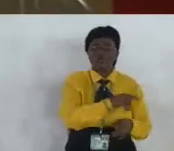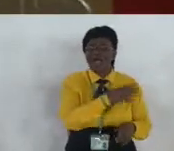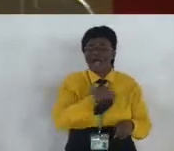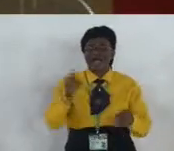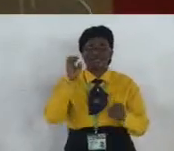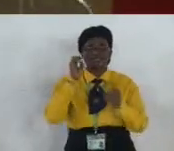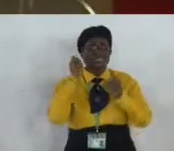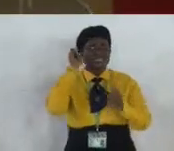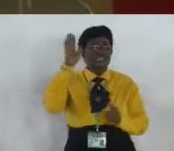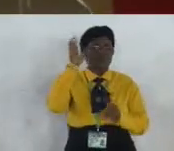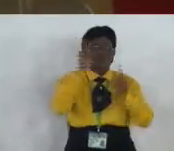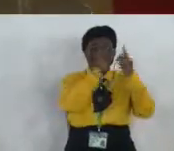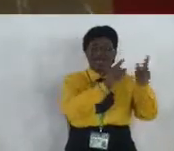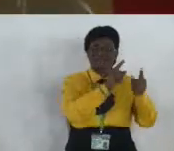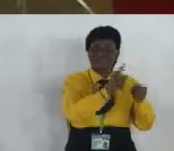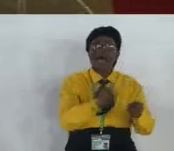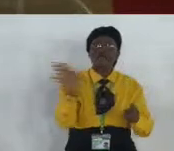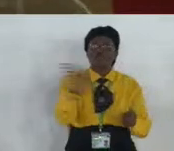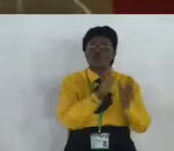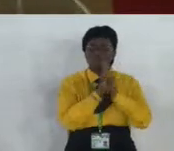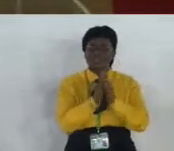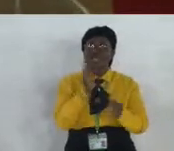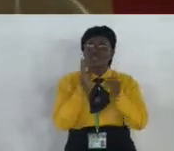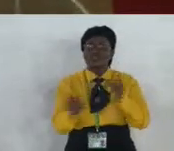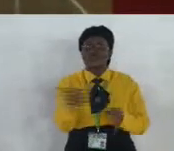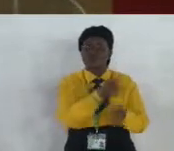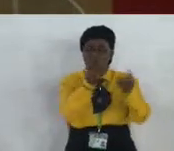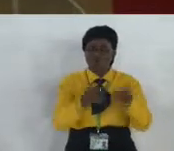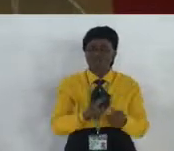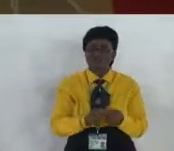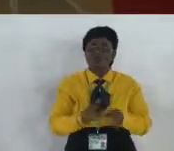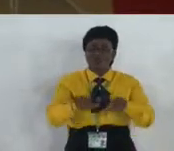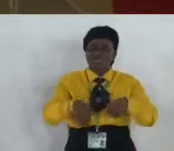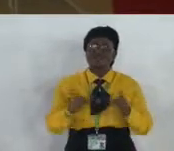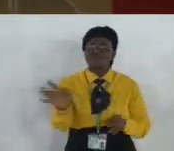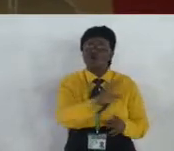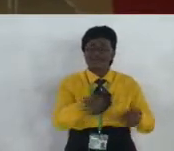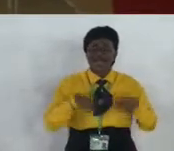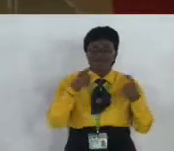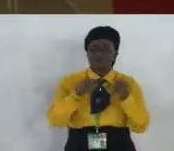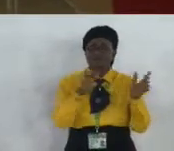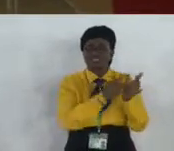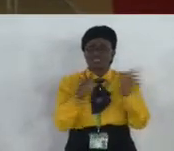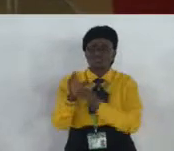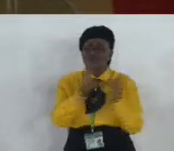to give your life to Jesus Christ, wherever you are, I am going to count from